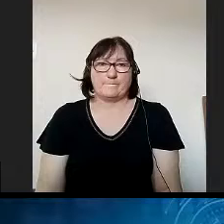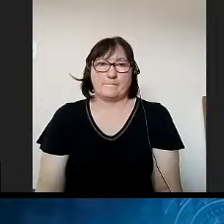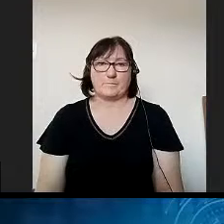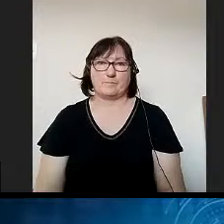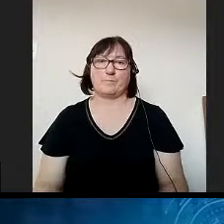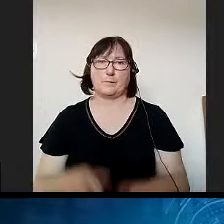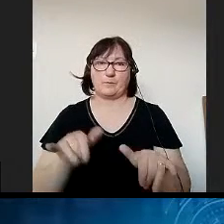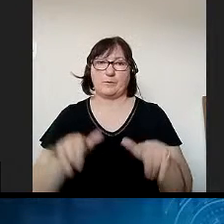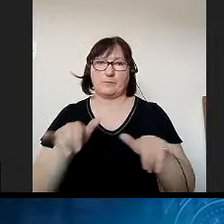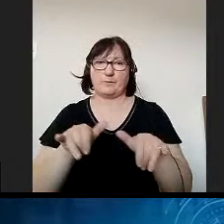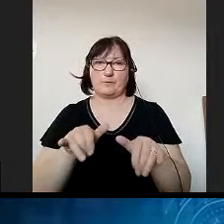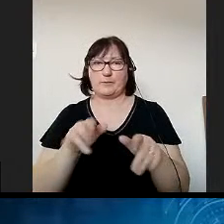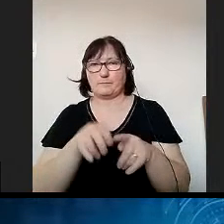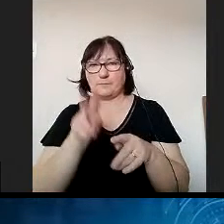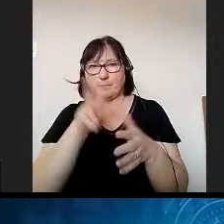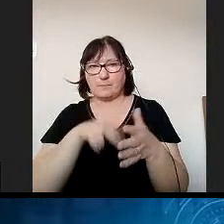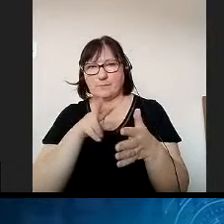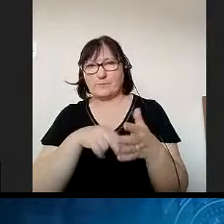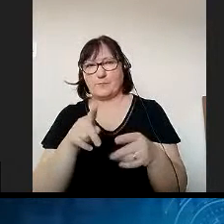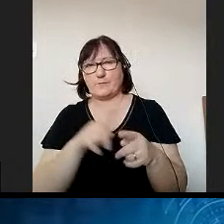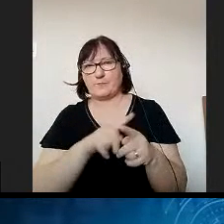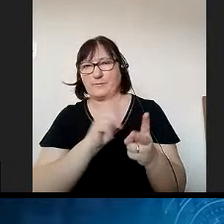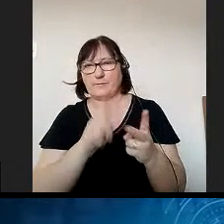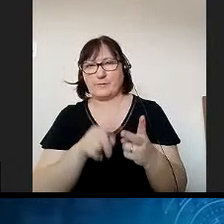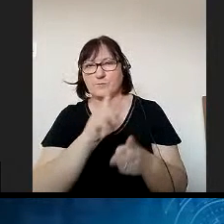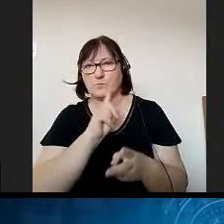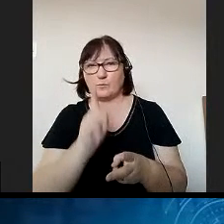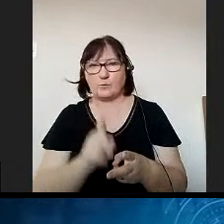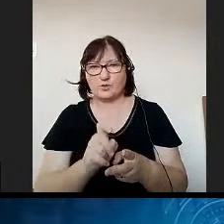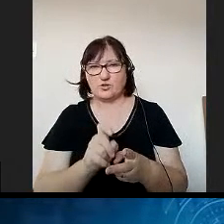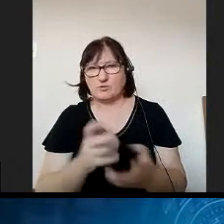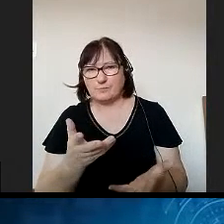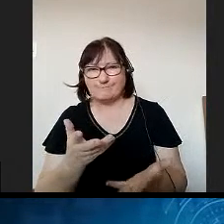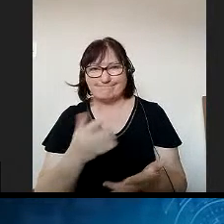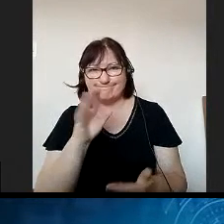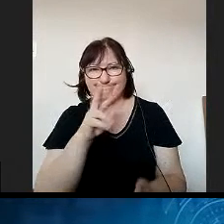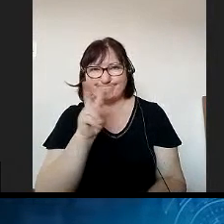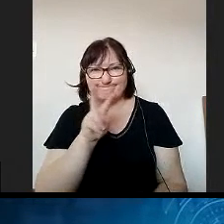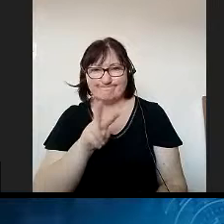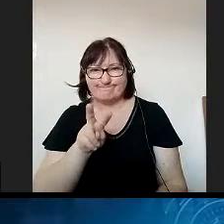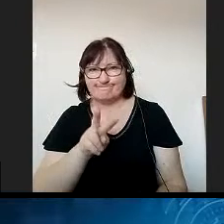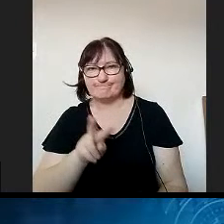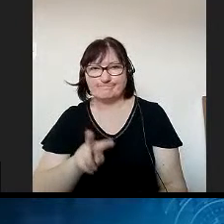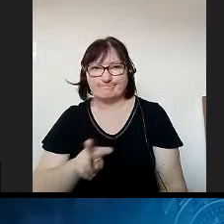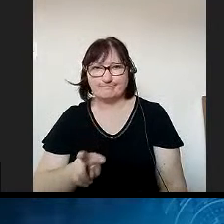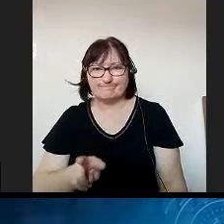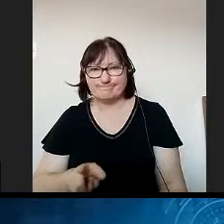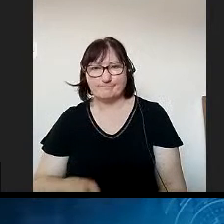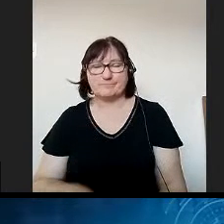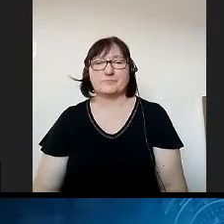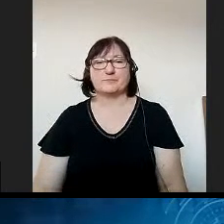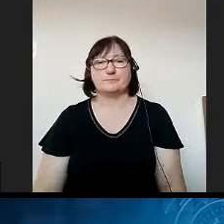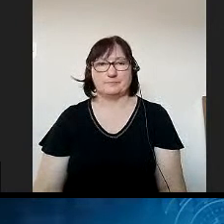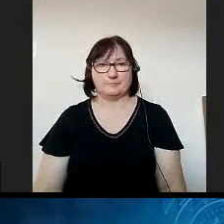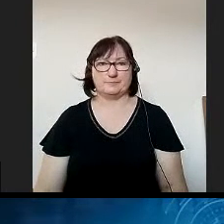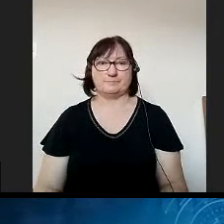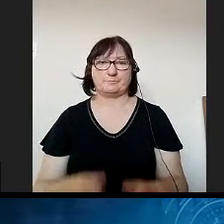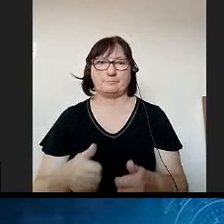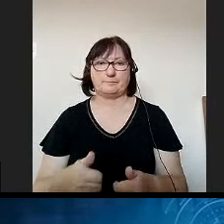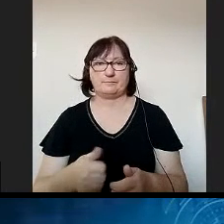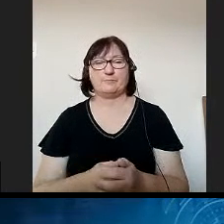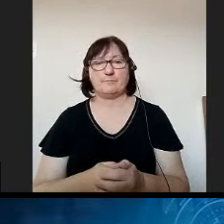Okay, we've done the turnaround times. We've answered those. The next question from Kanye.